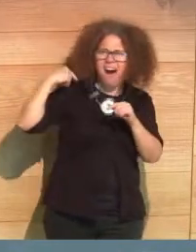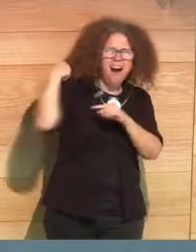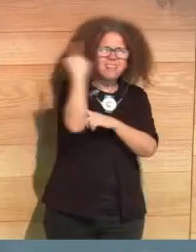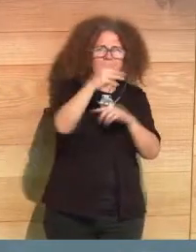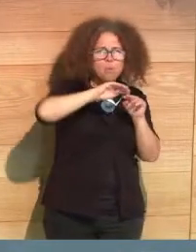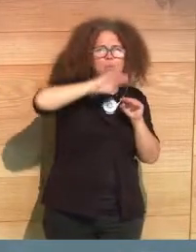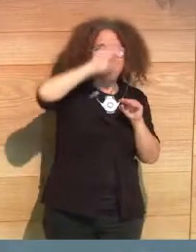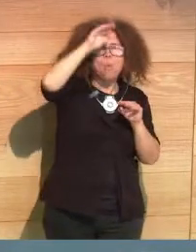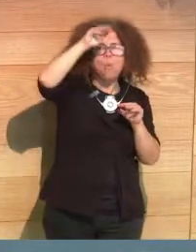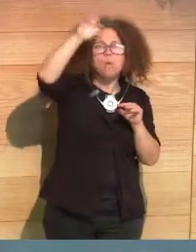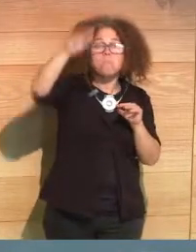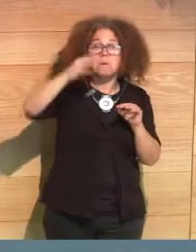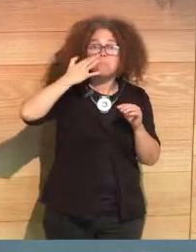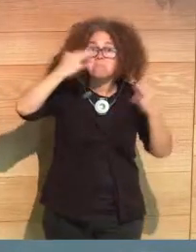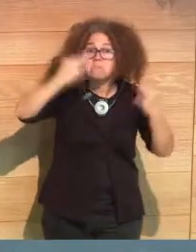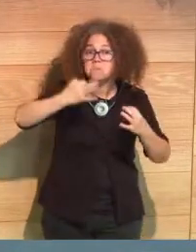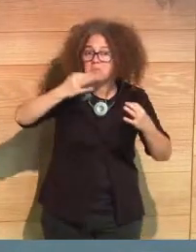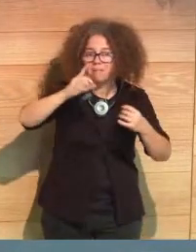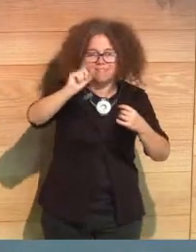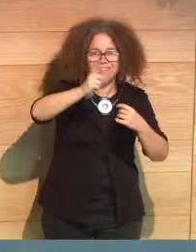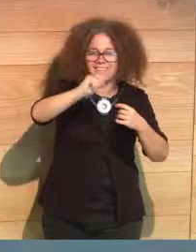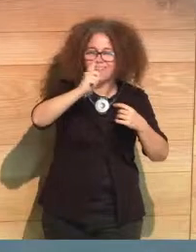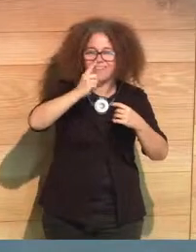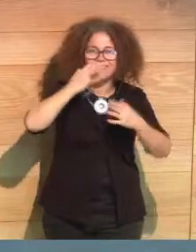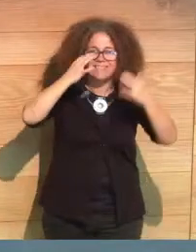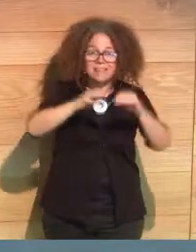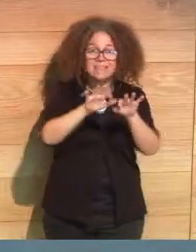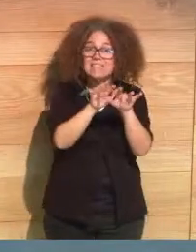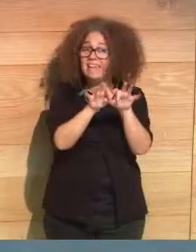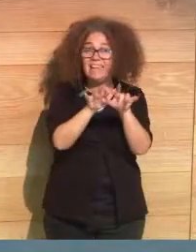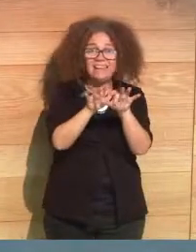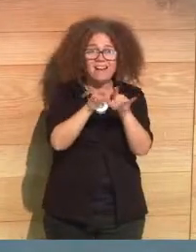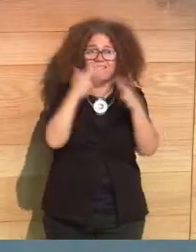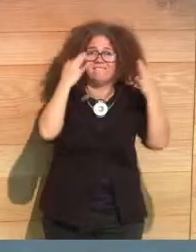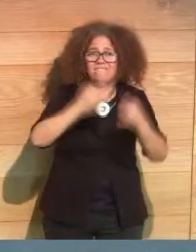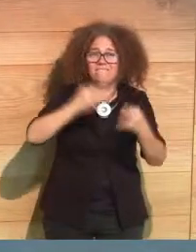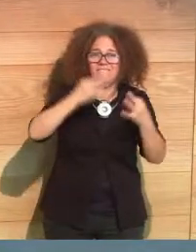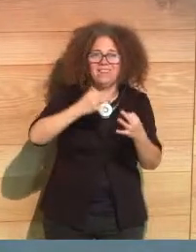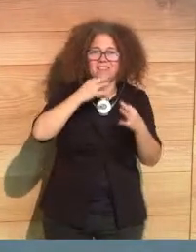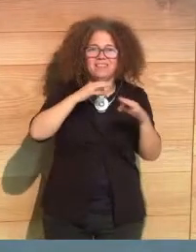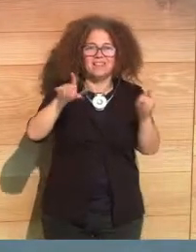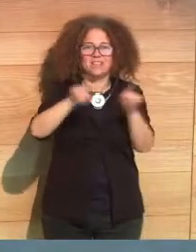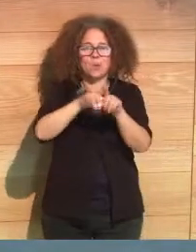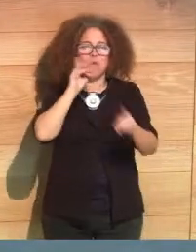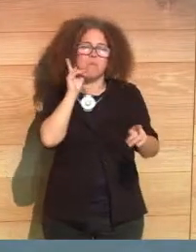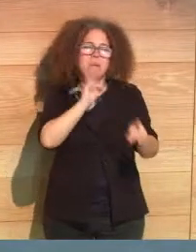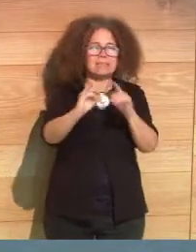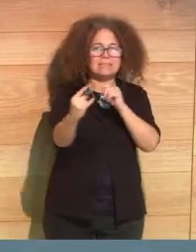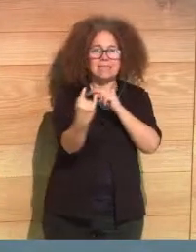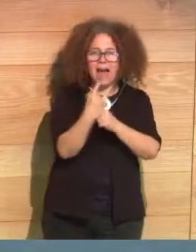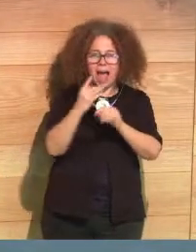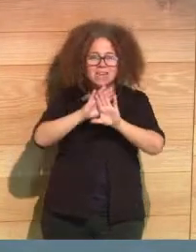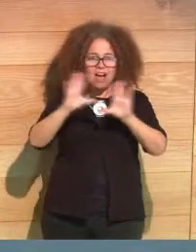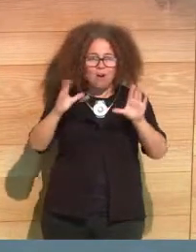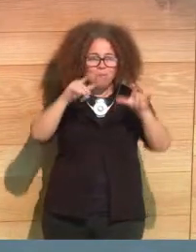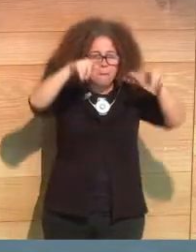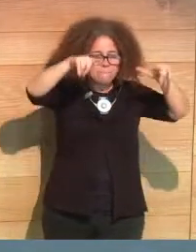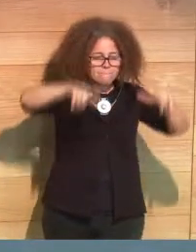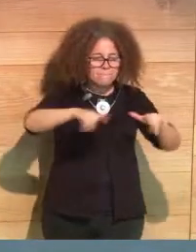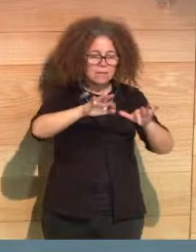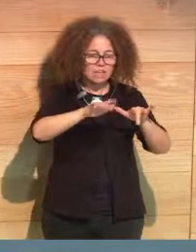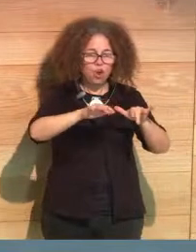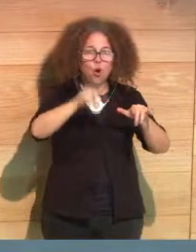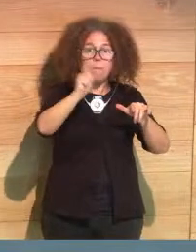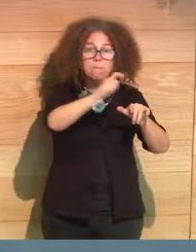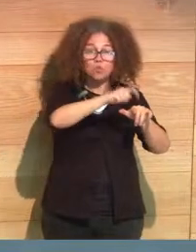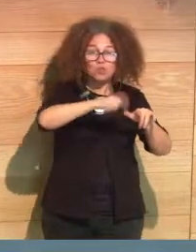it's a digital construction. So it's a blend of this digital layer of technology that animates and that tells the